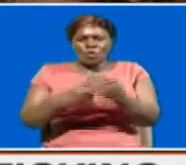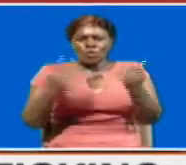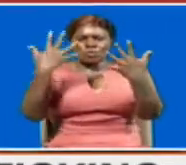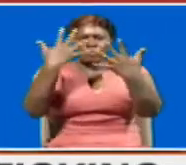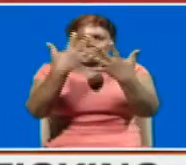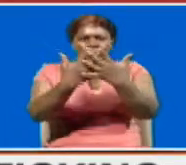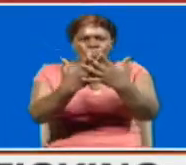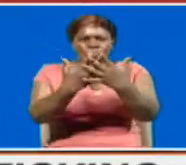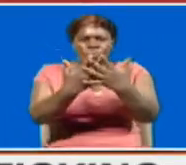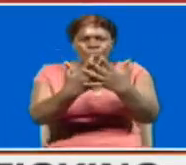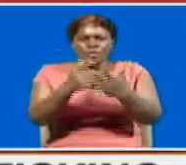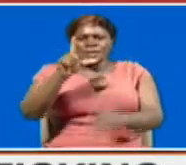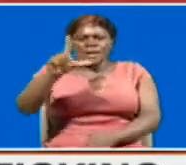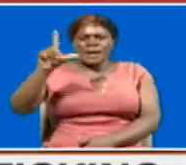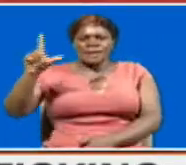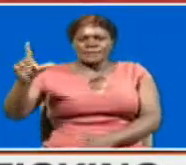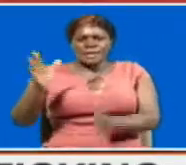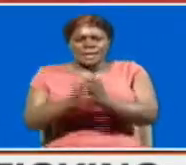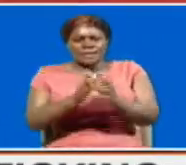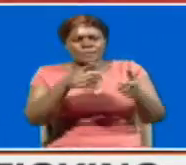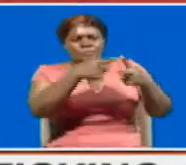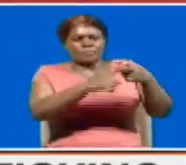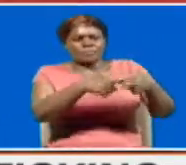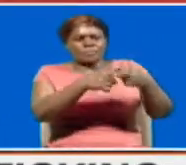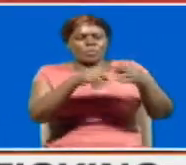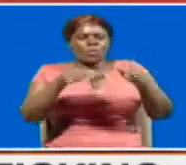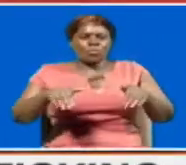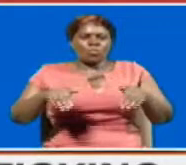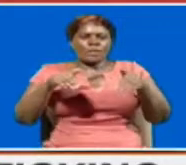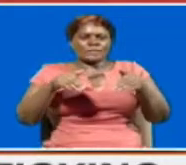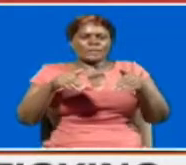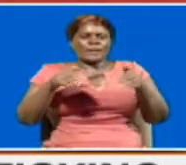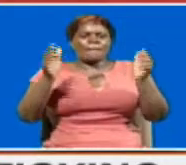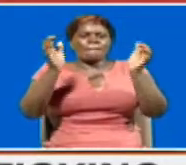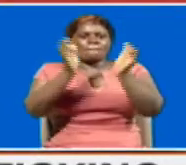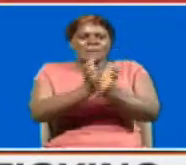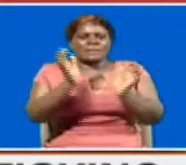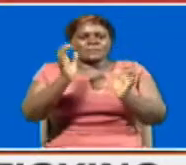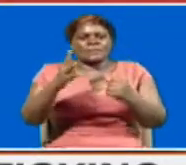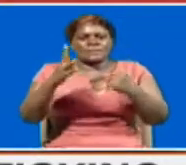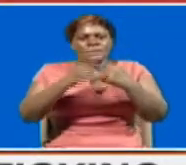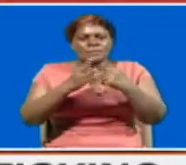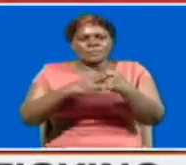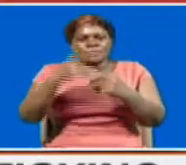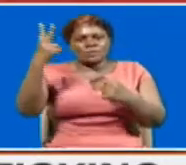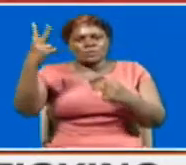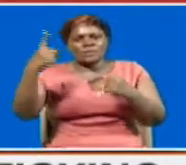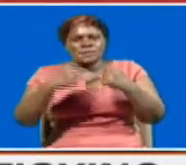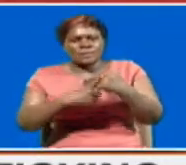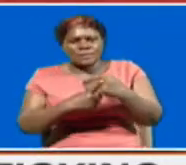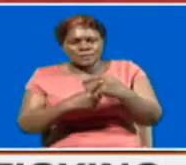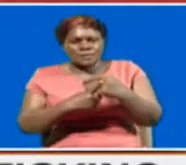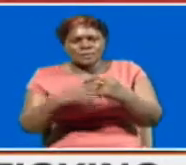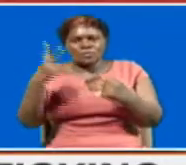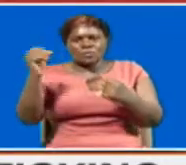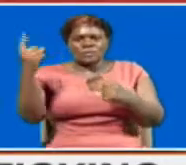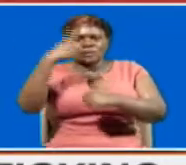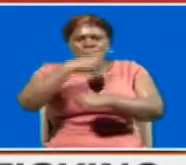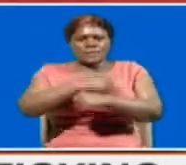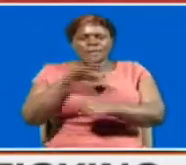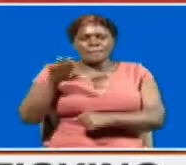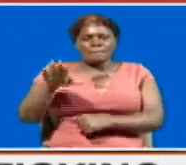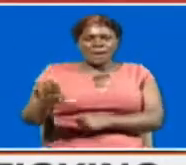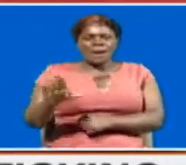remanded at Industrial Area and Langata prisons, respectively, awaiting their sentencing on September 26th. That's in 20 days. They